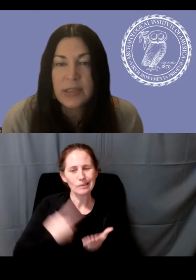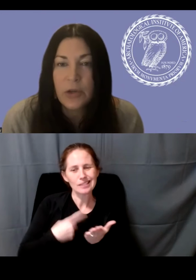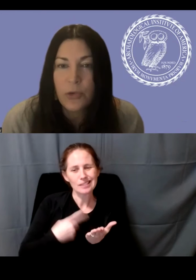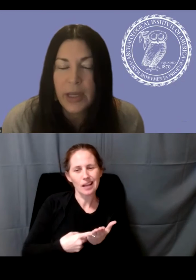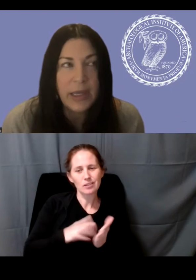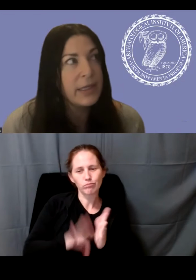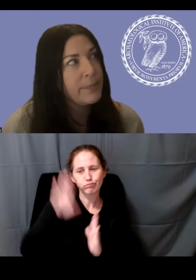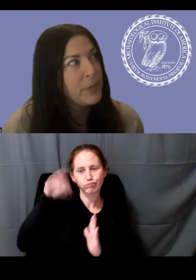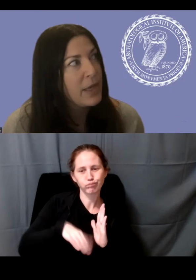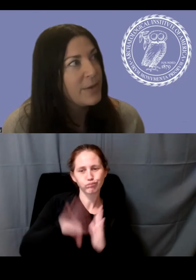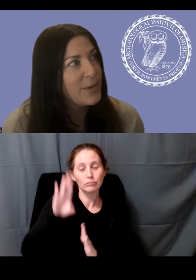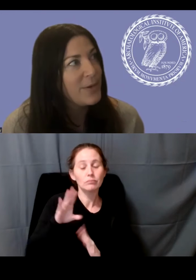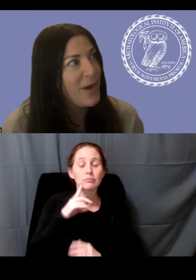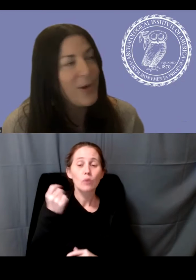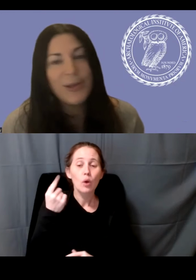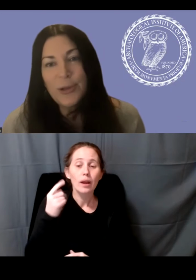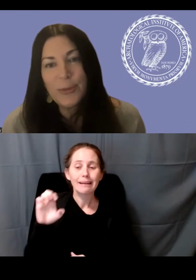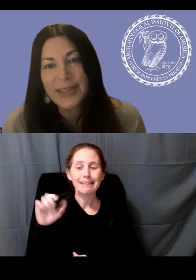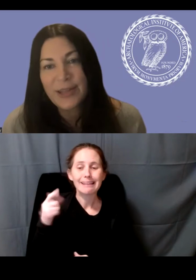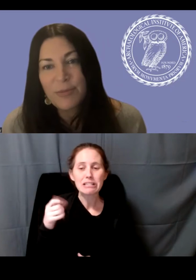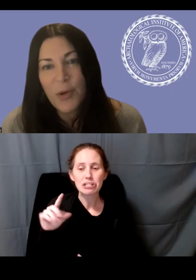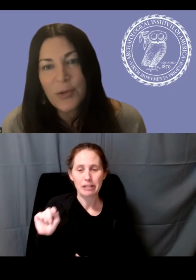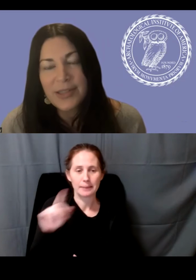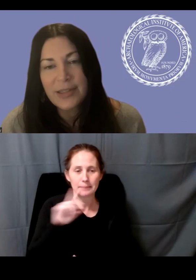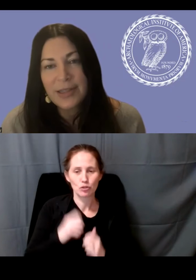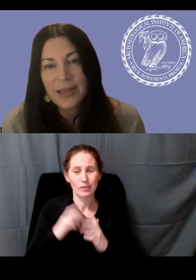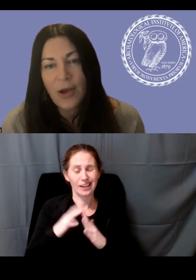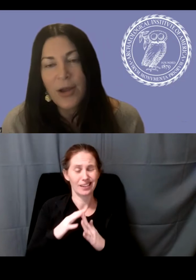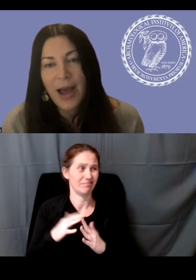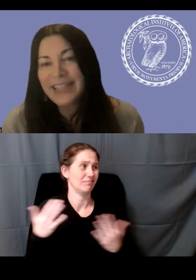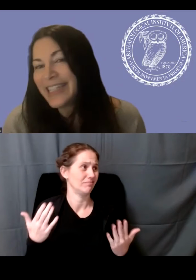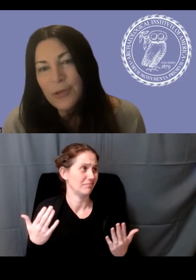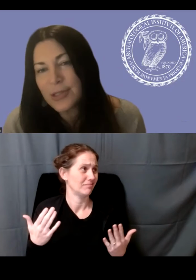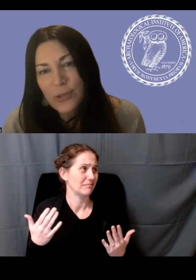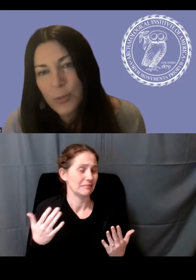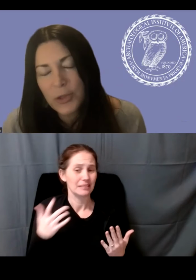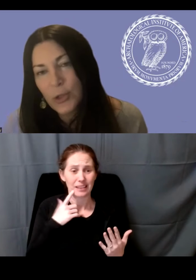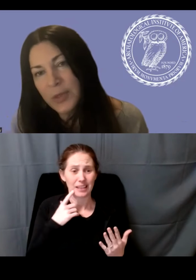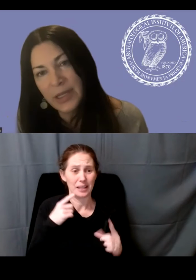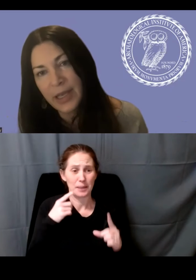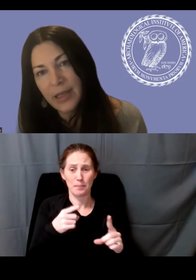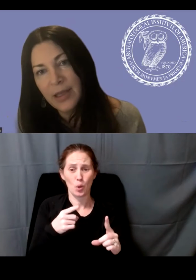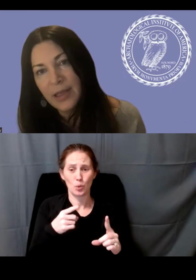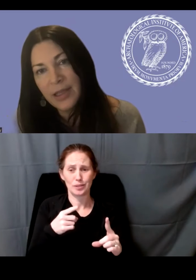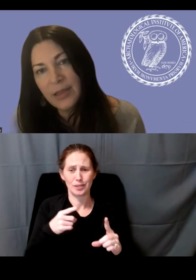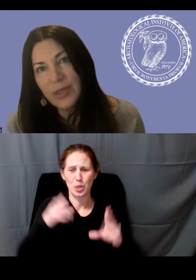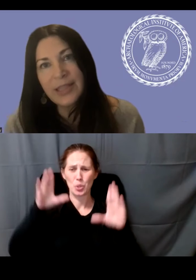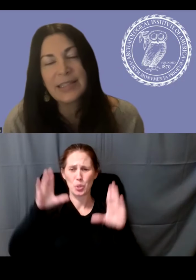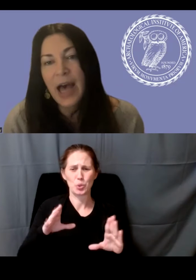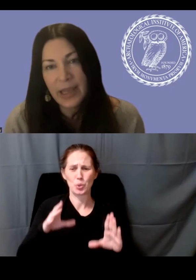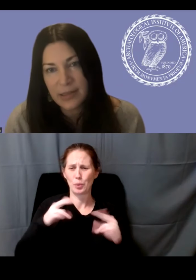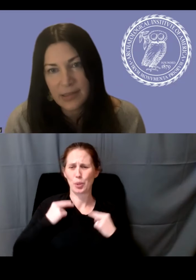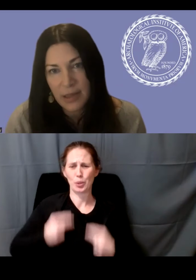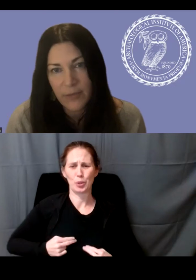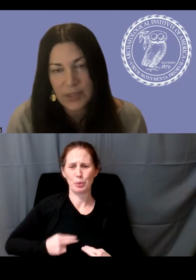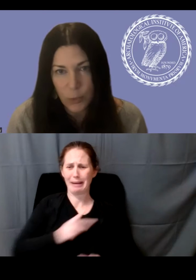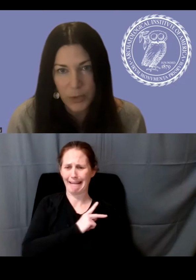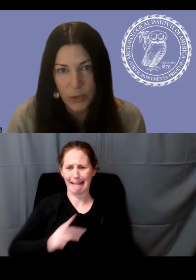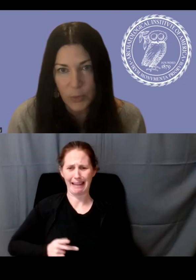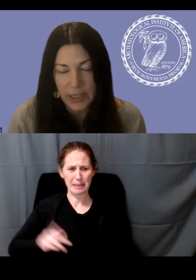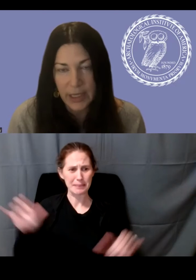Egyptians, they created arguably the most ideal superhuman king, with the size